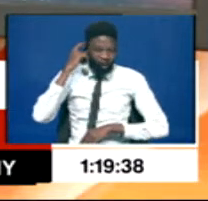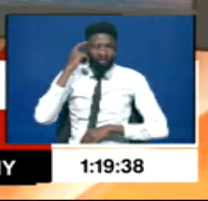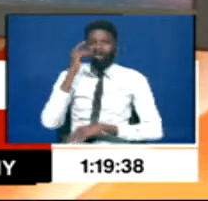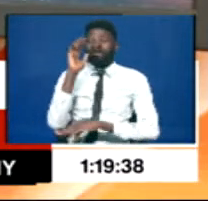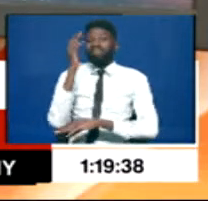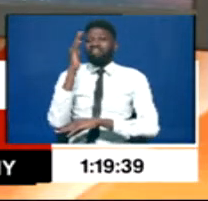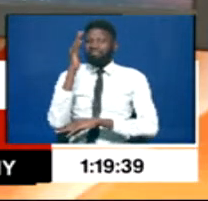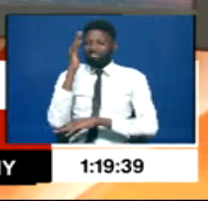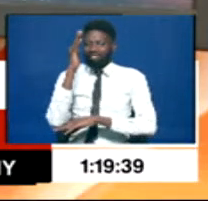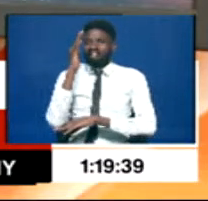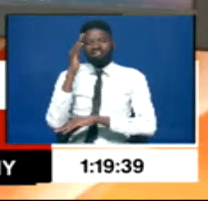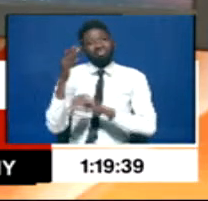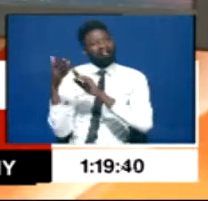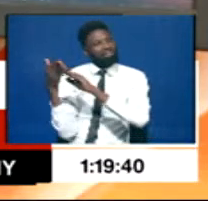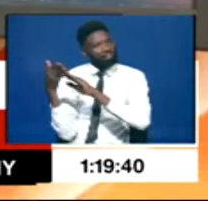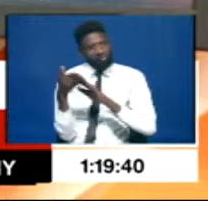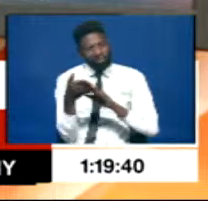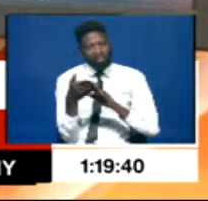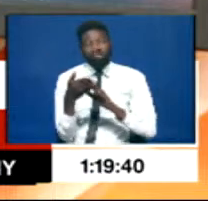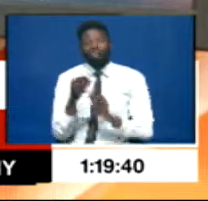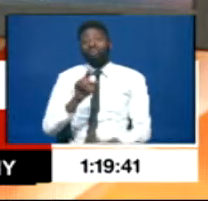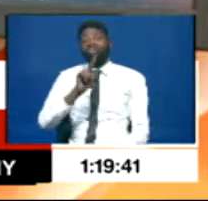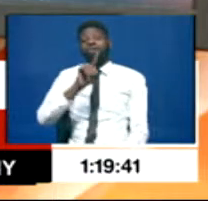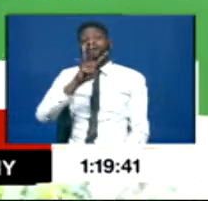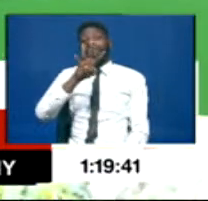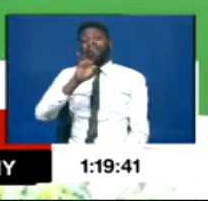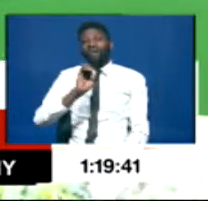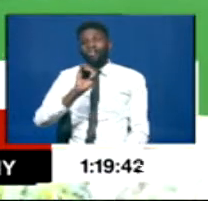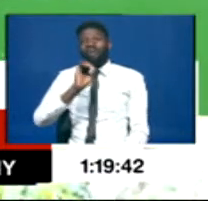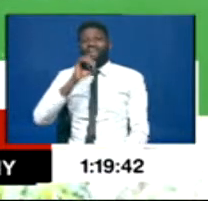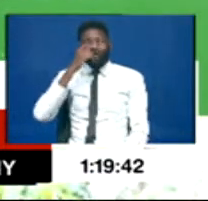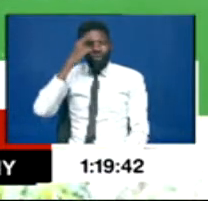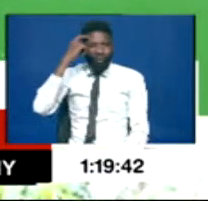species are on the brink of extinction.